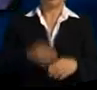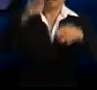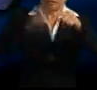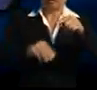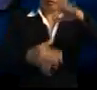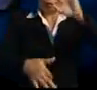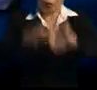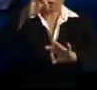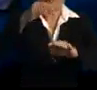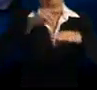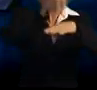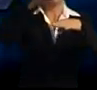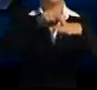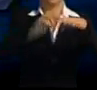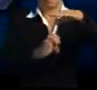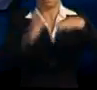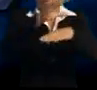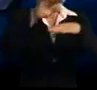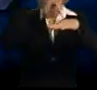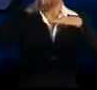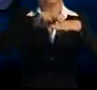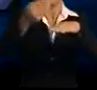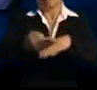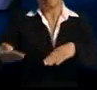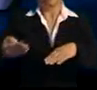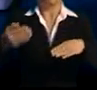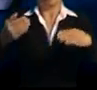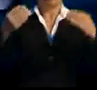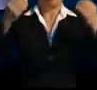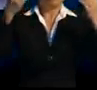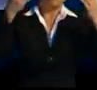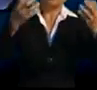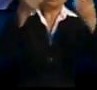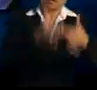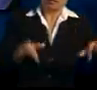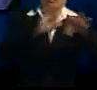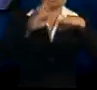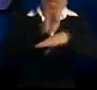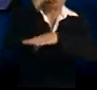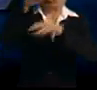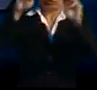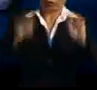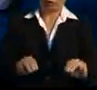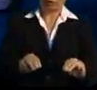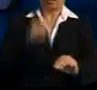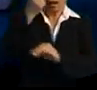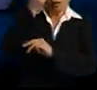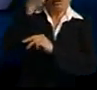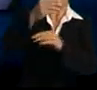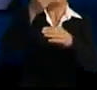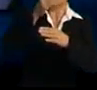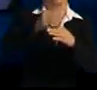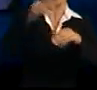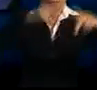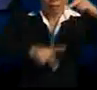Minerals are found as natural elements and natural compounds which have many valuable uses for mankind. Understanding its